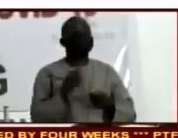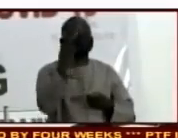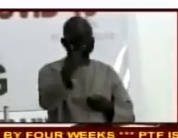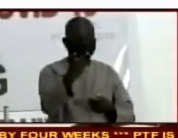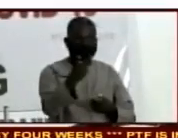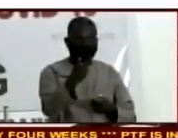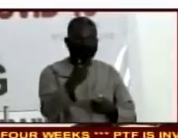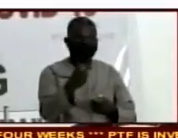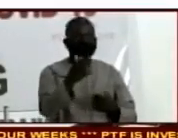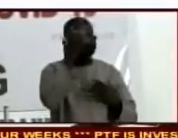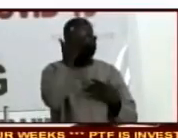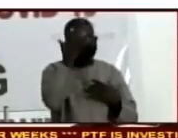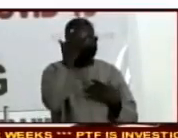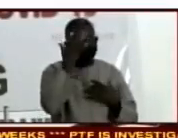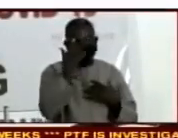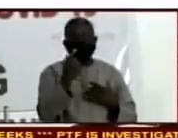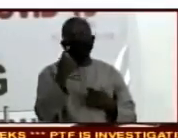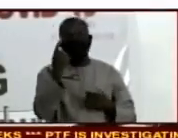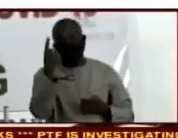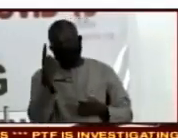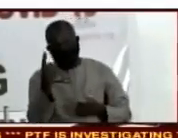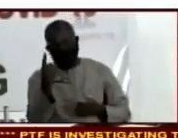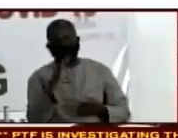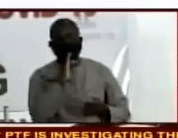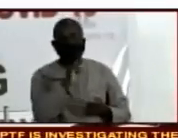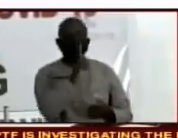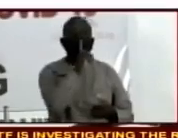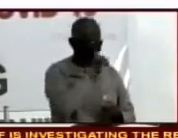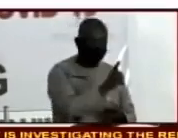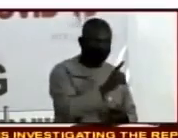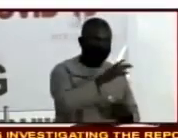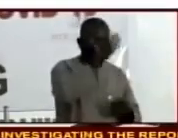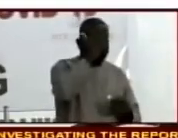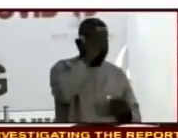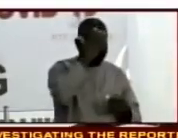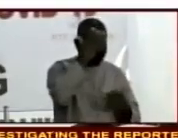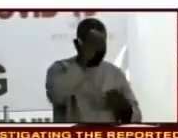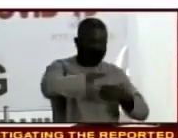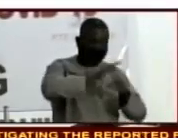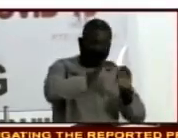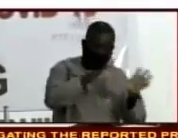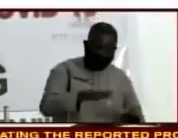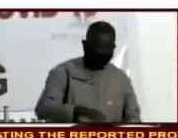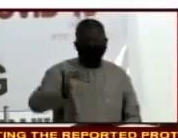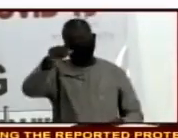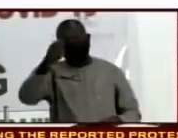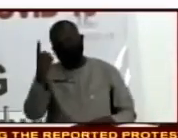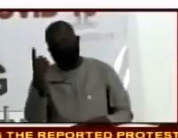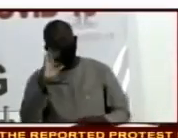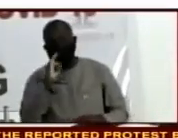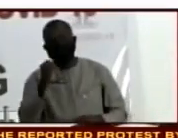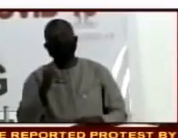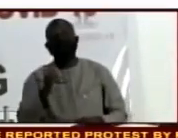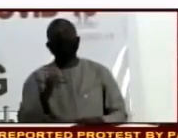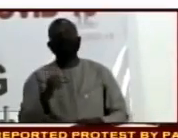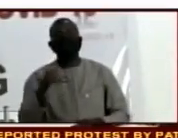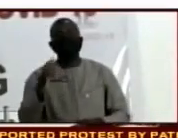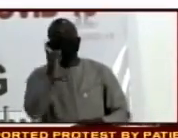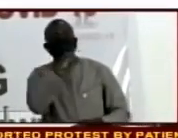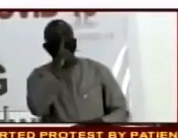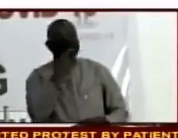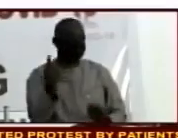real outbreak and one outbreak of misinformation that goes out every day. So we know when there's an emerging rumor